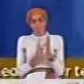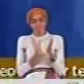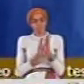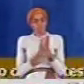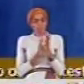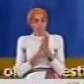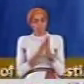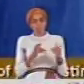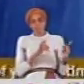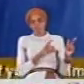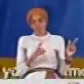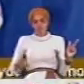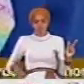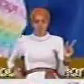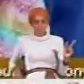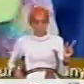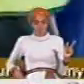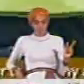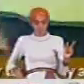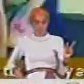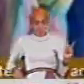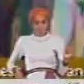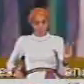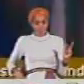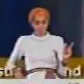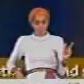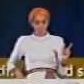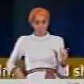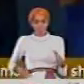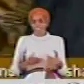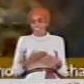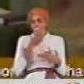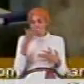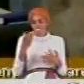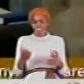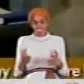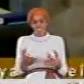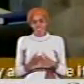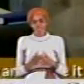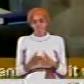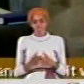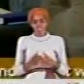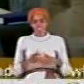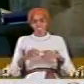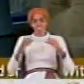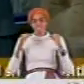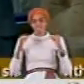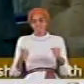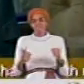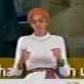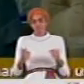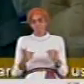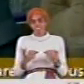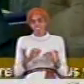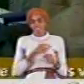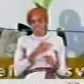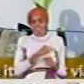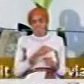Lord. Can you shout supernatural? Shout it again,